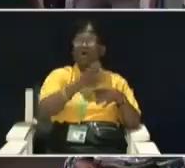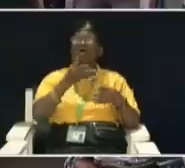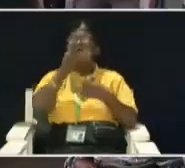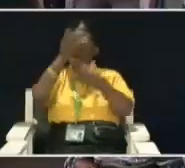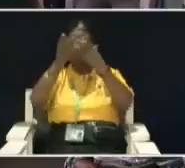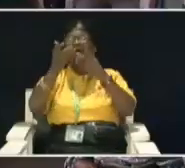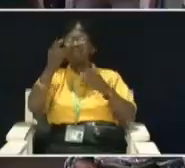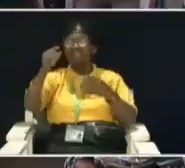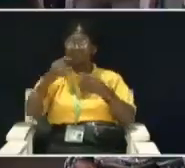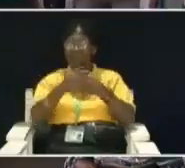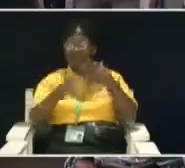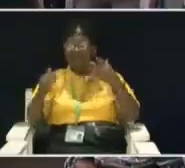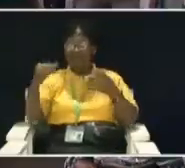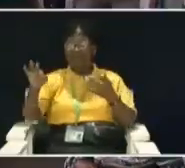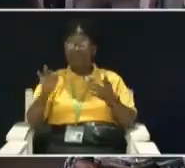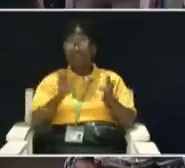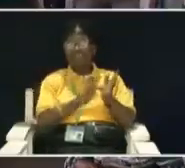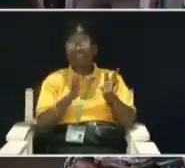tonight.